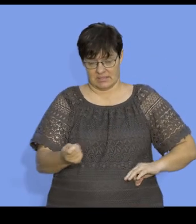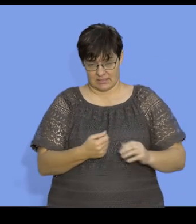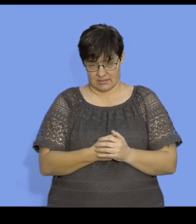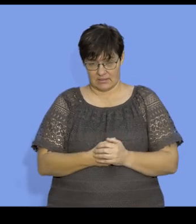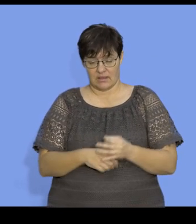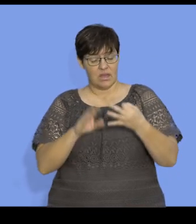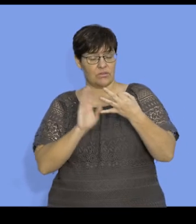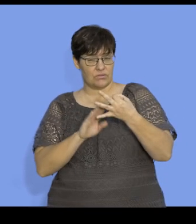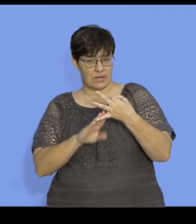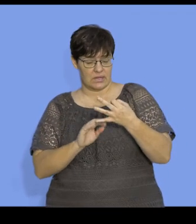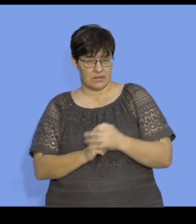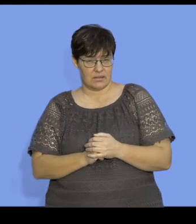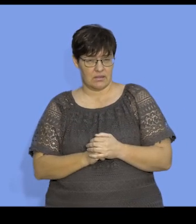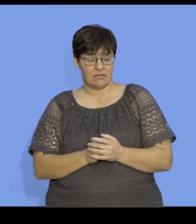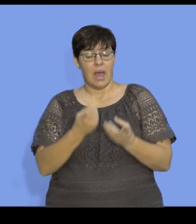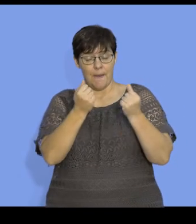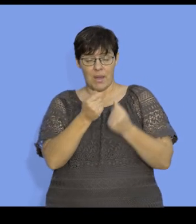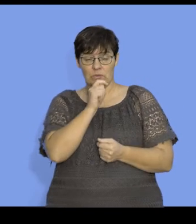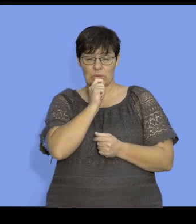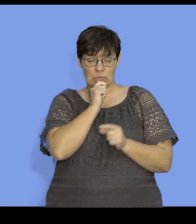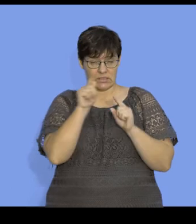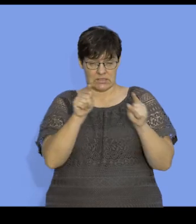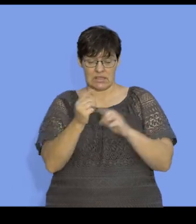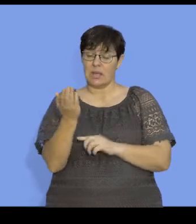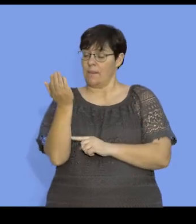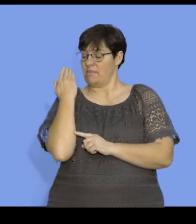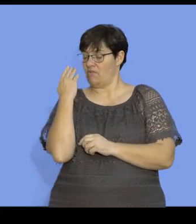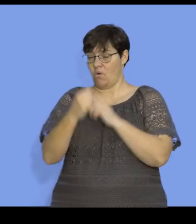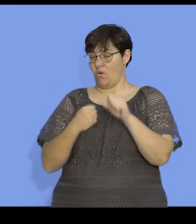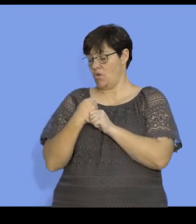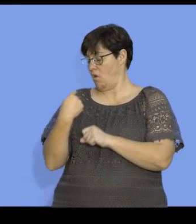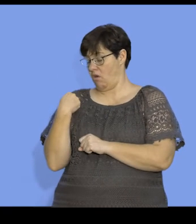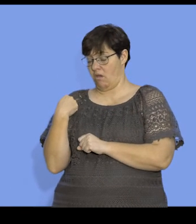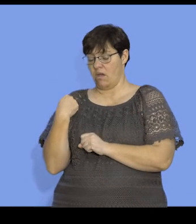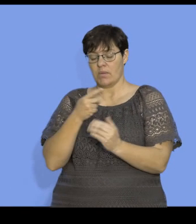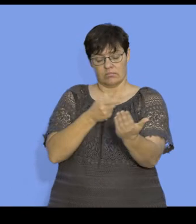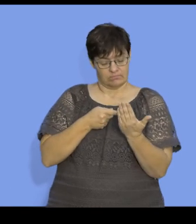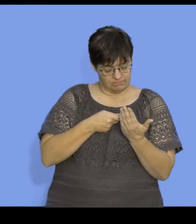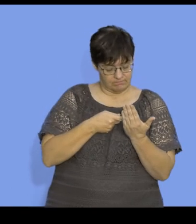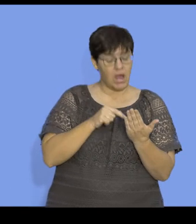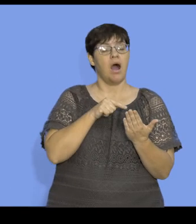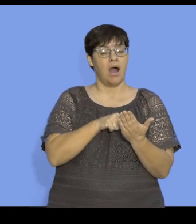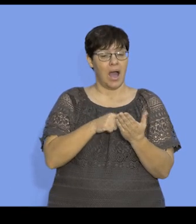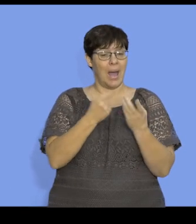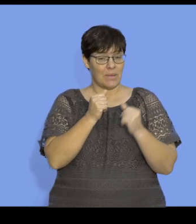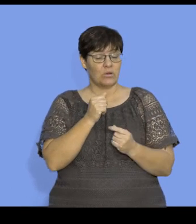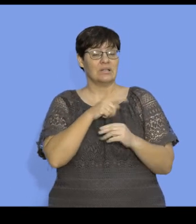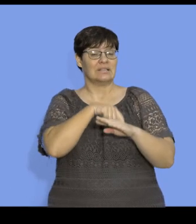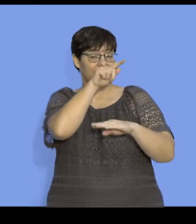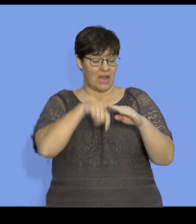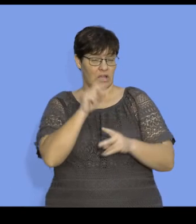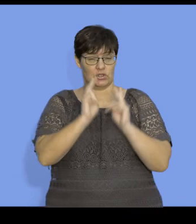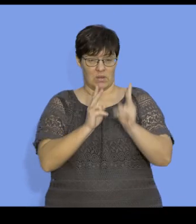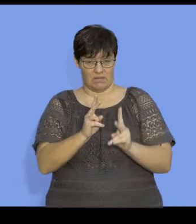you're using these figures from the previous year's income statement, divide the amounts by 12 to find